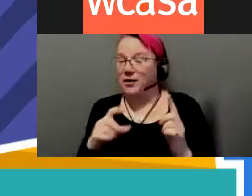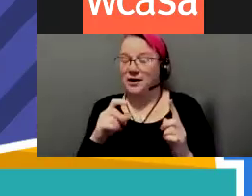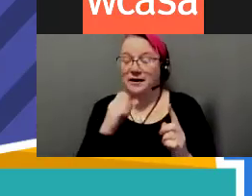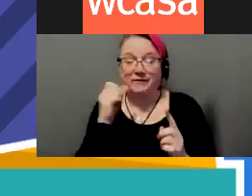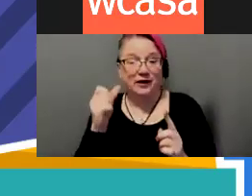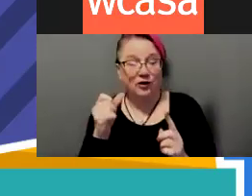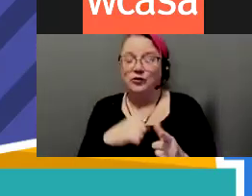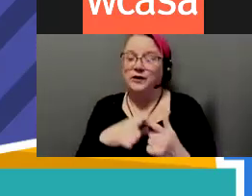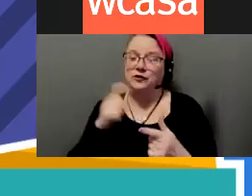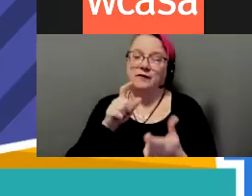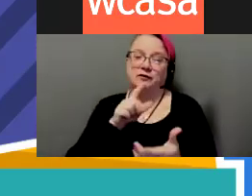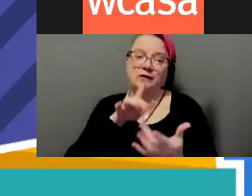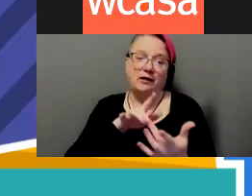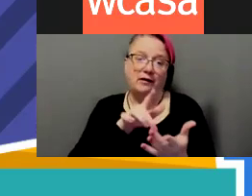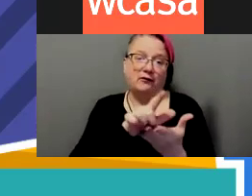for next steps.